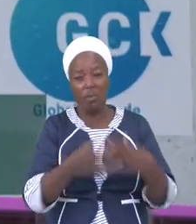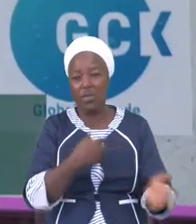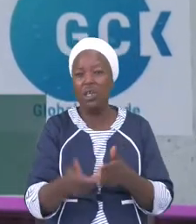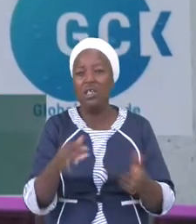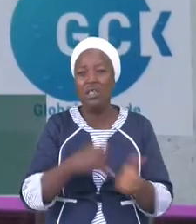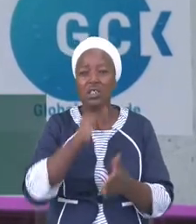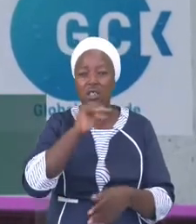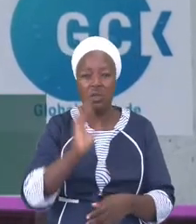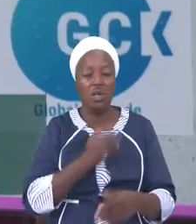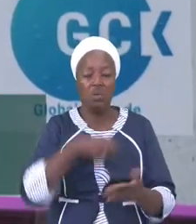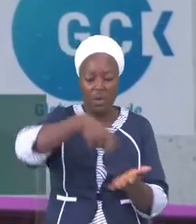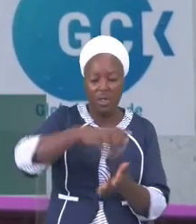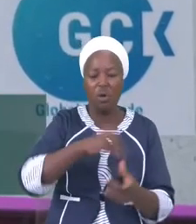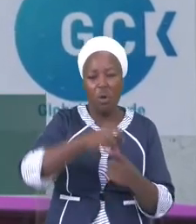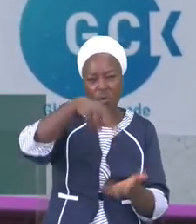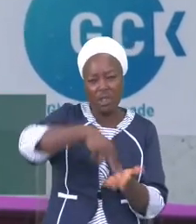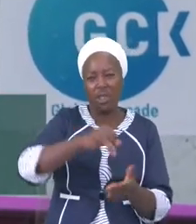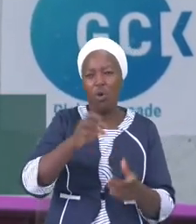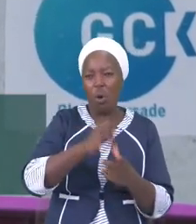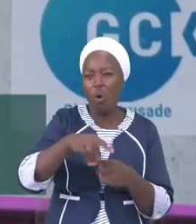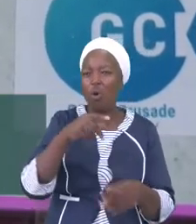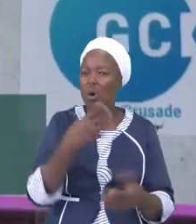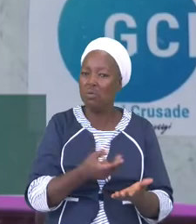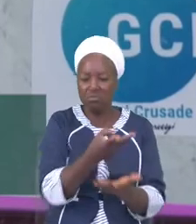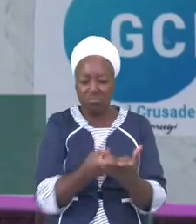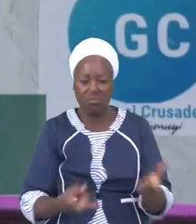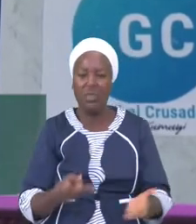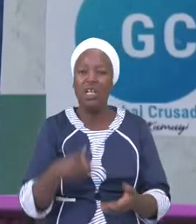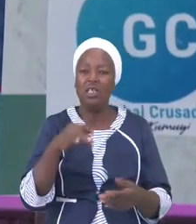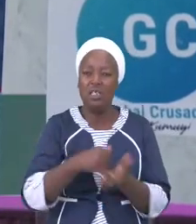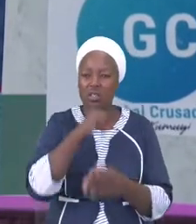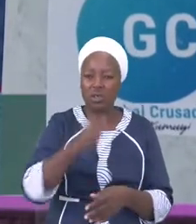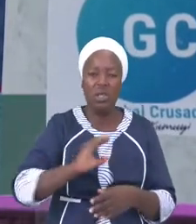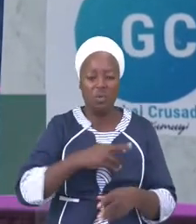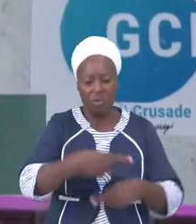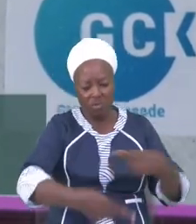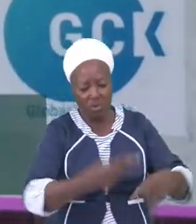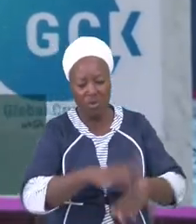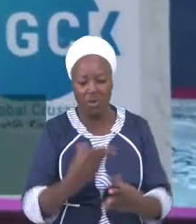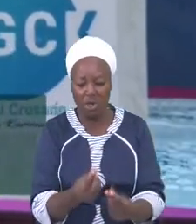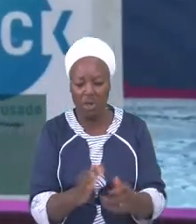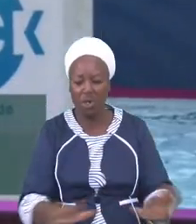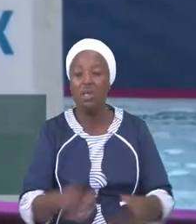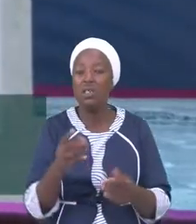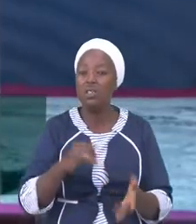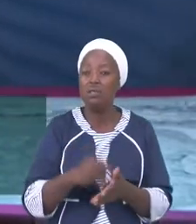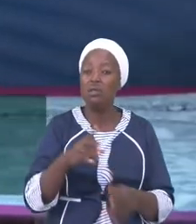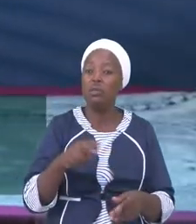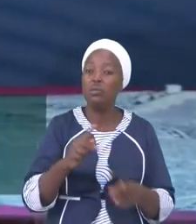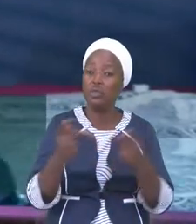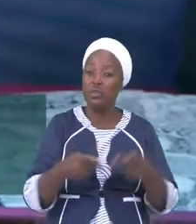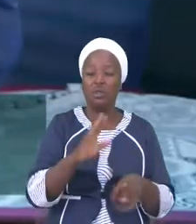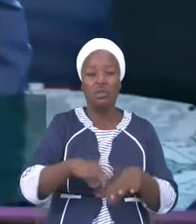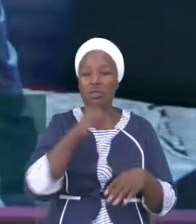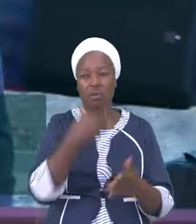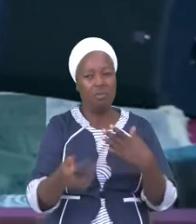kneeling, it's not our standing, it's not our lying, it's not our rolling on the ground. The position does not